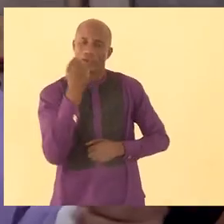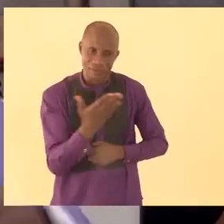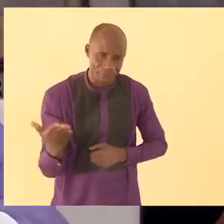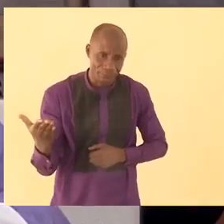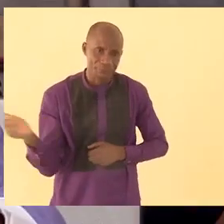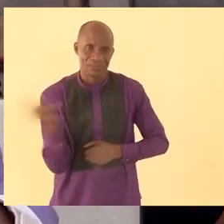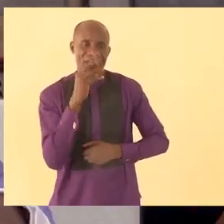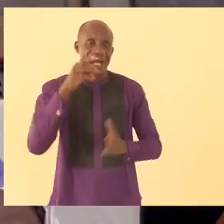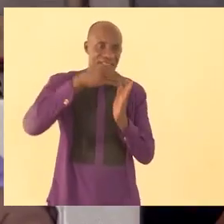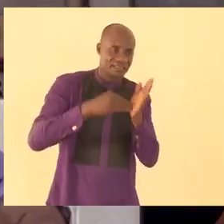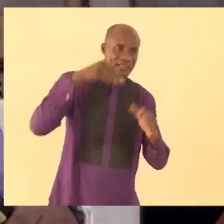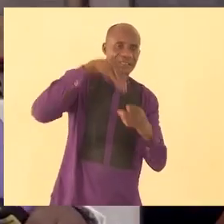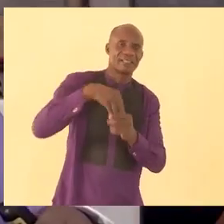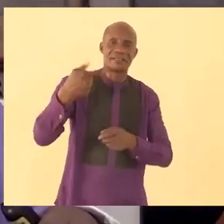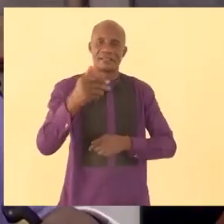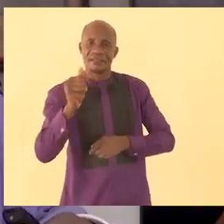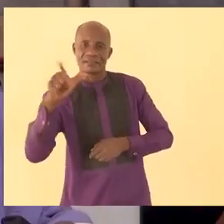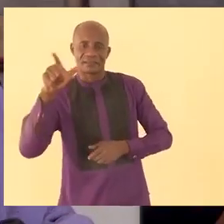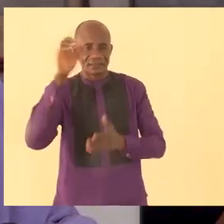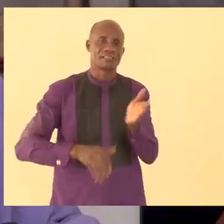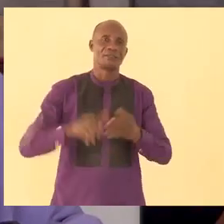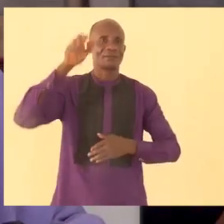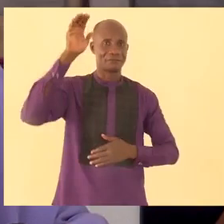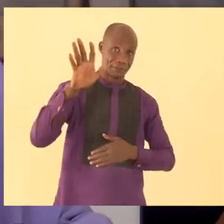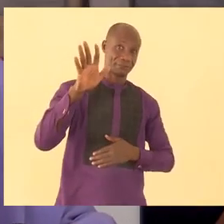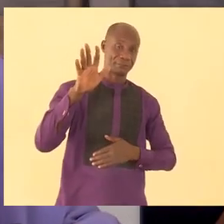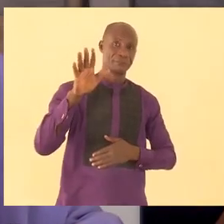the old things that are listed in Galatians chapter 5, verse 17 to 19.